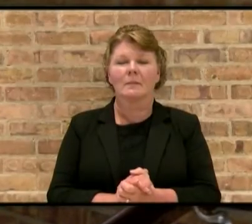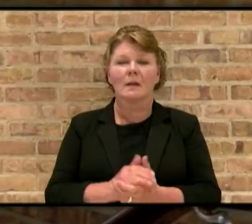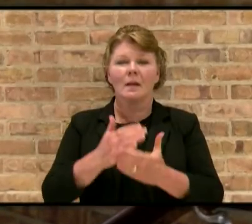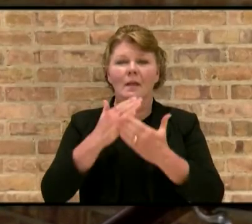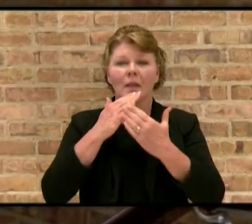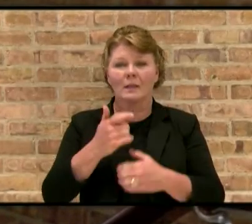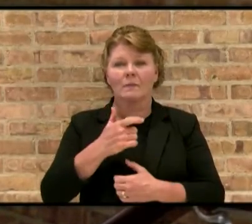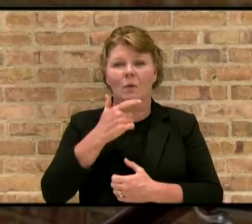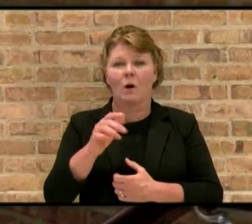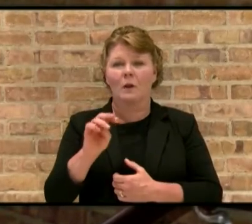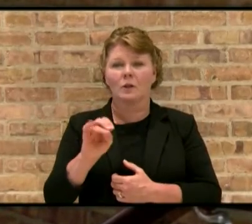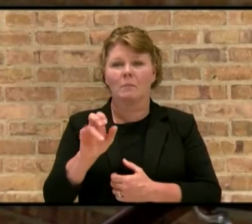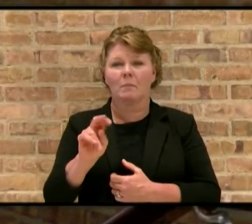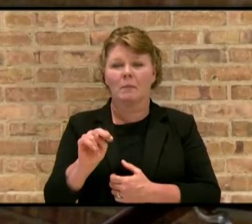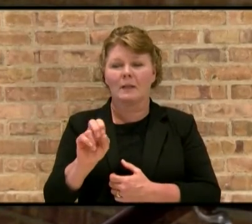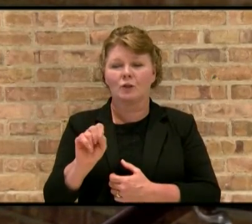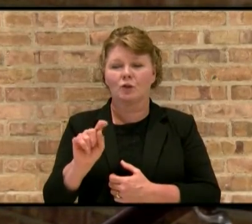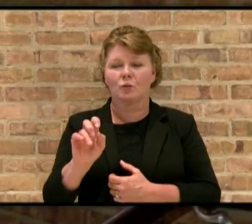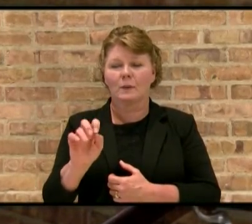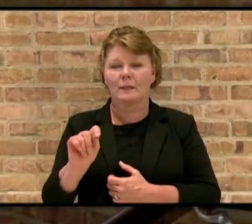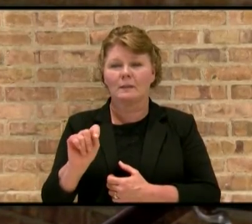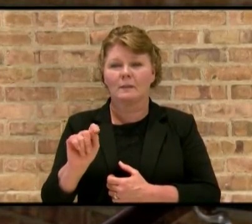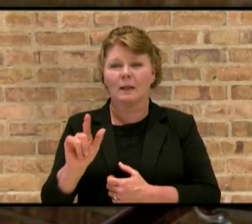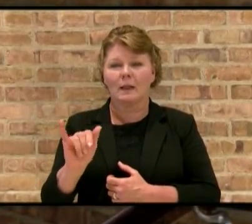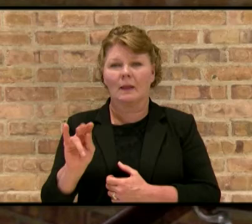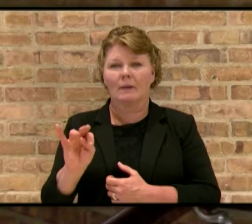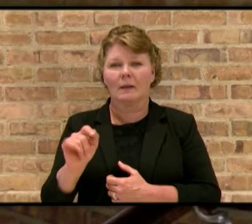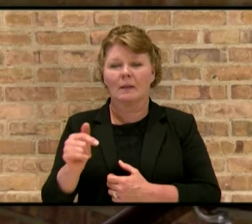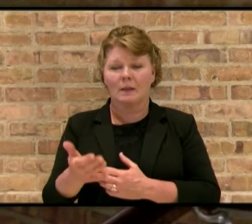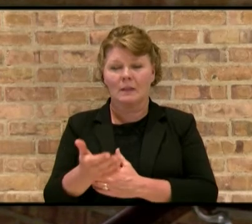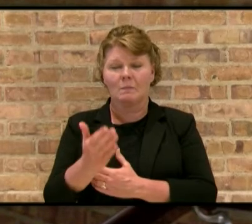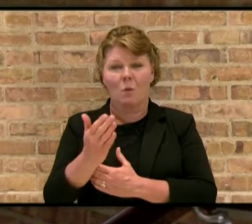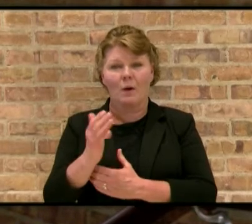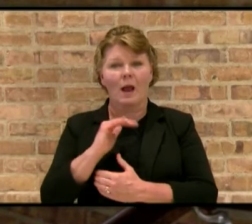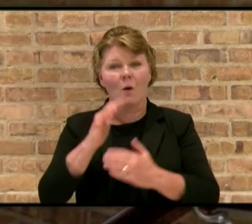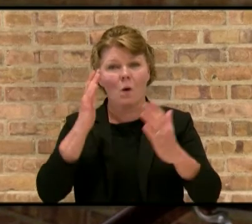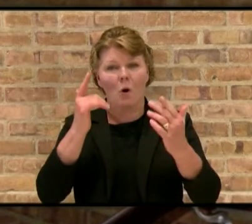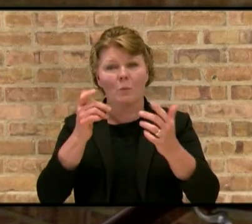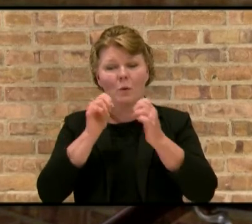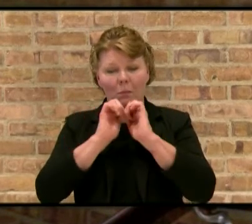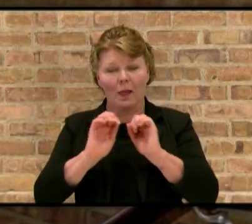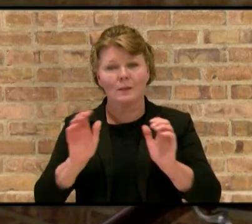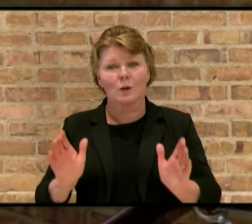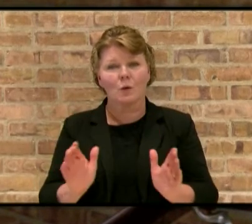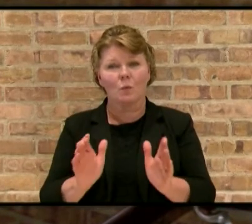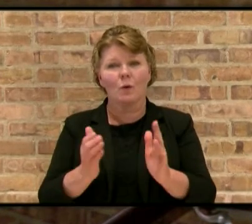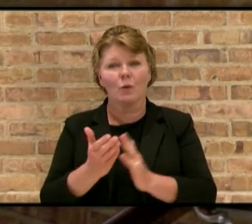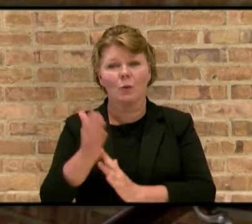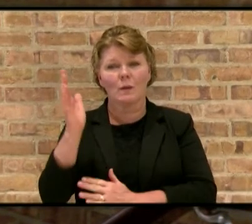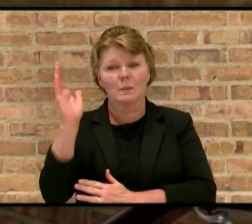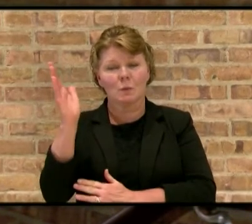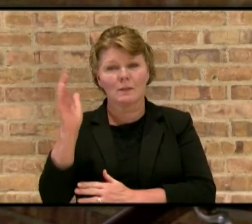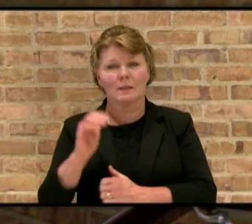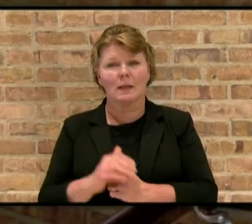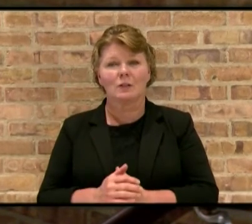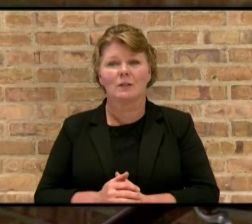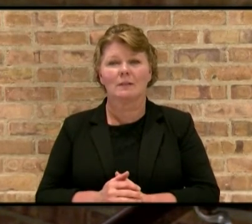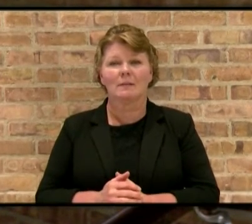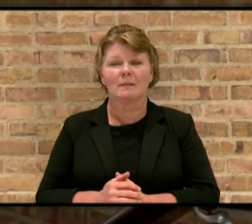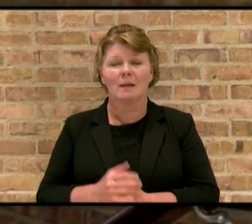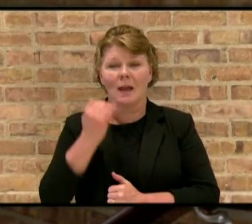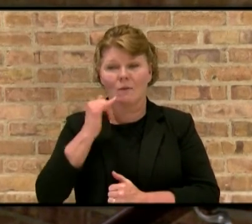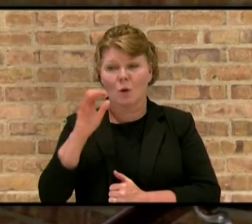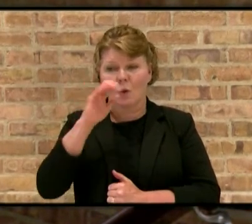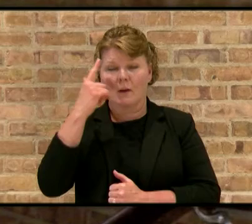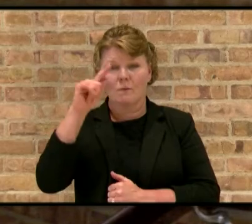Thank you for viewing Main Street Living this morning. Our hope is that you've been blessed and encouraged by this presentation. If you are looking